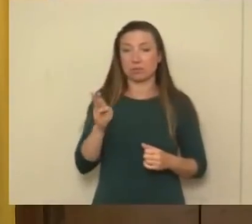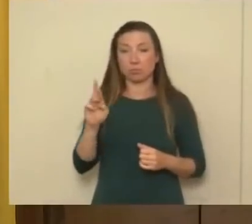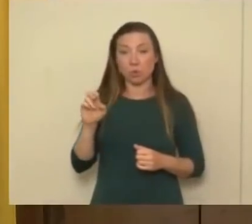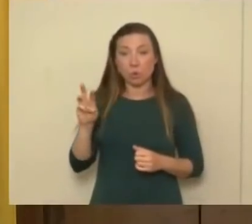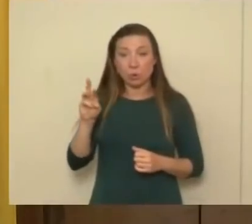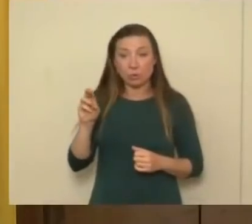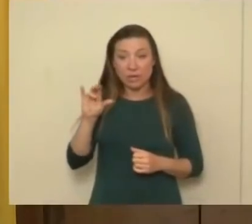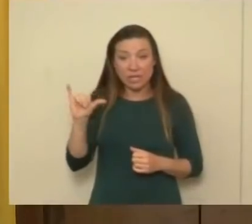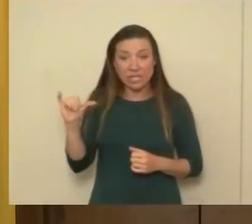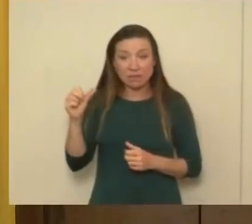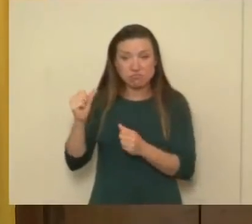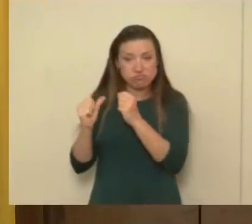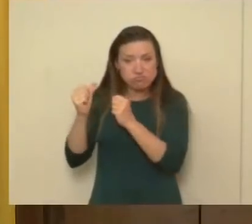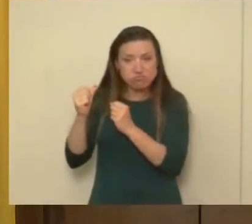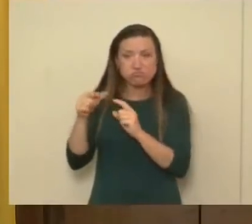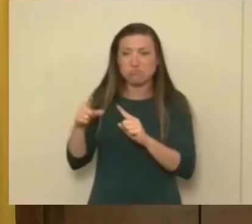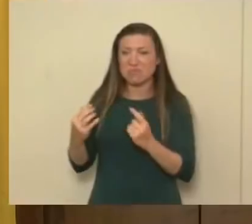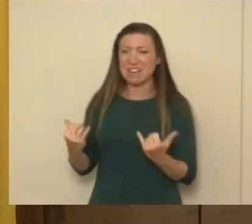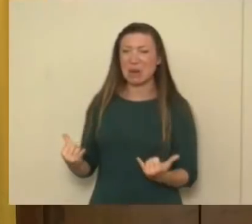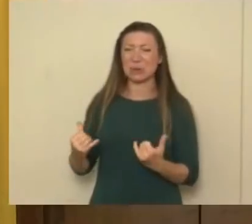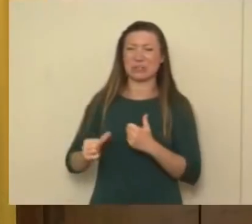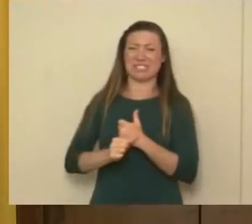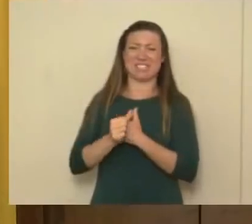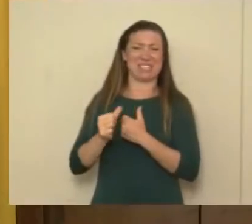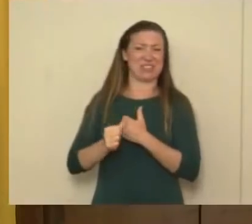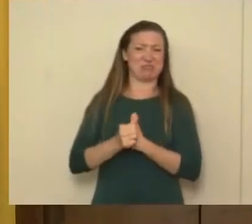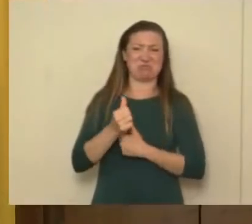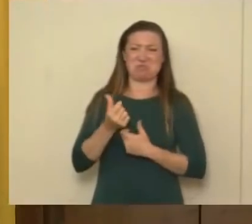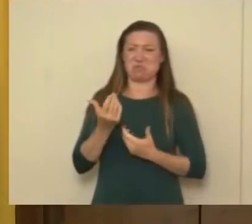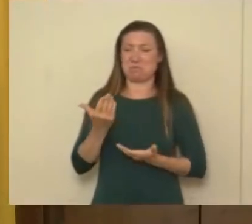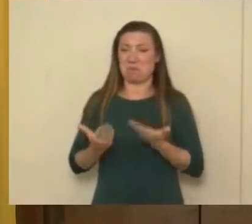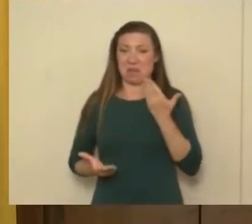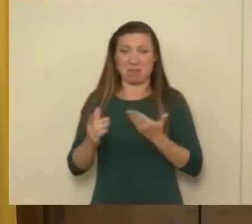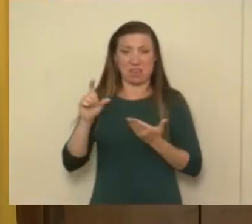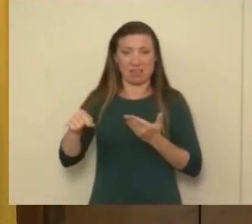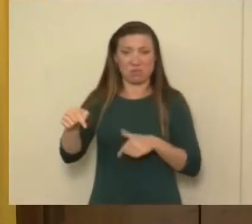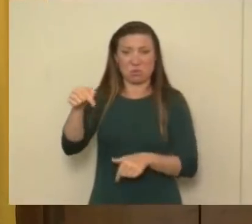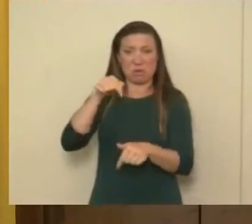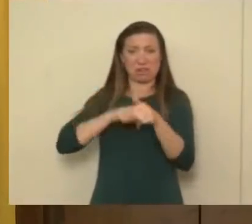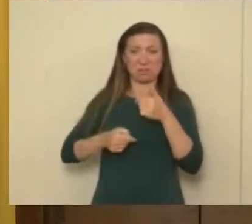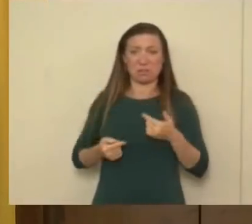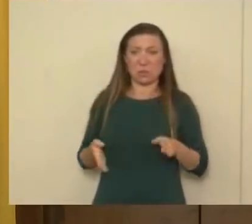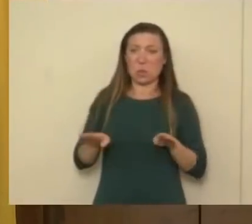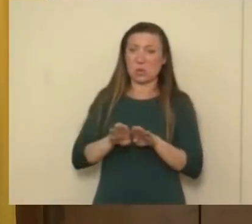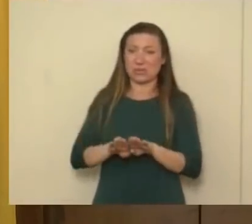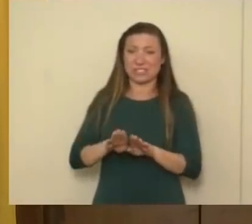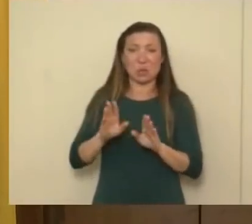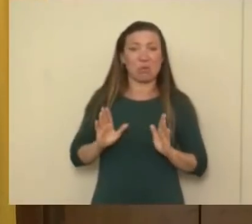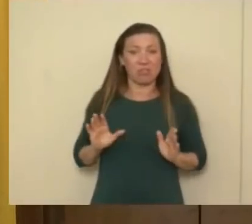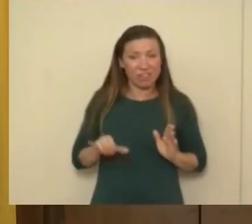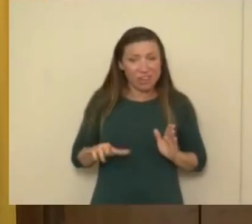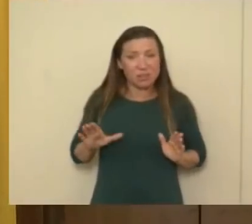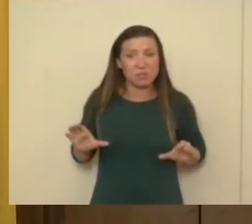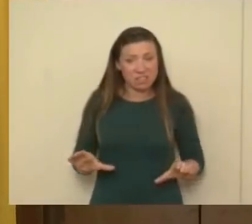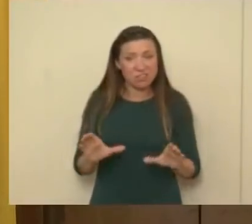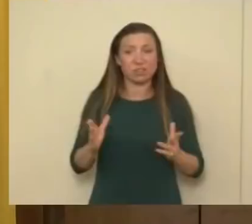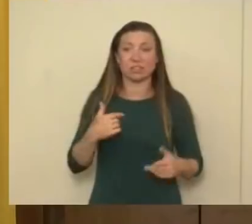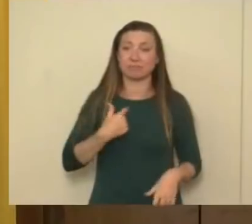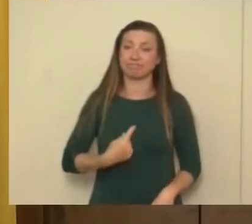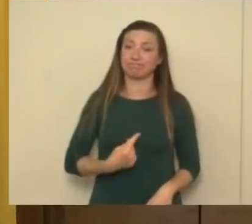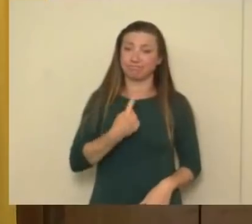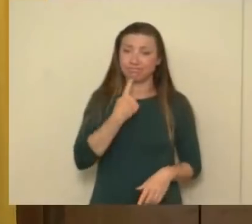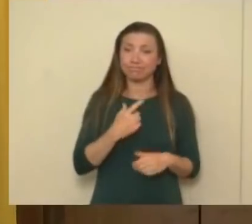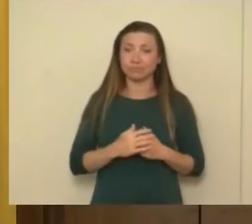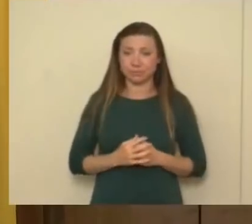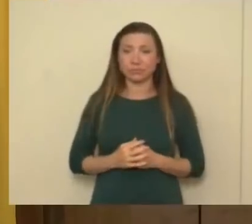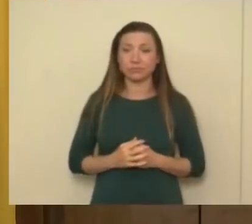or stay open. And I'm really disappointed in that behavior. And what appears to be also the